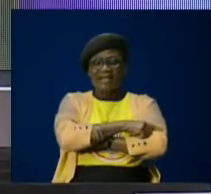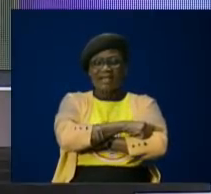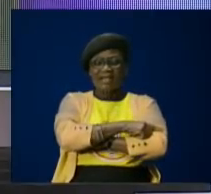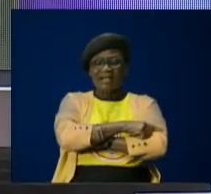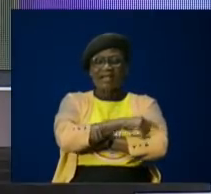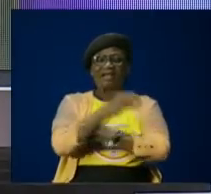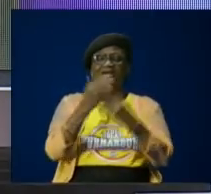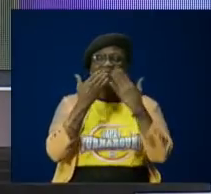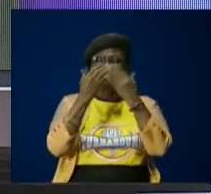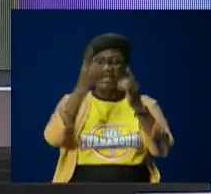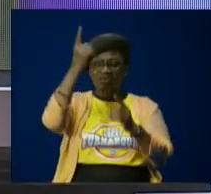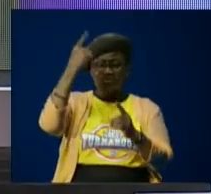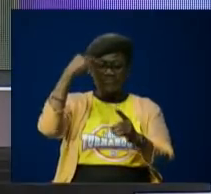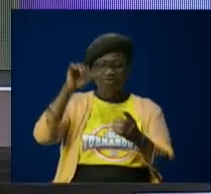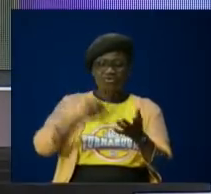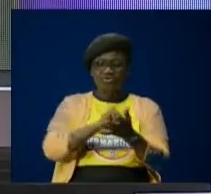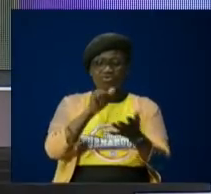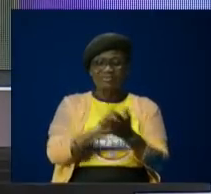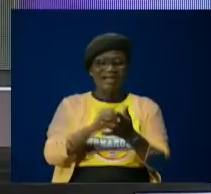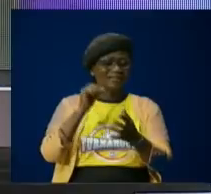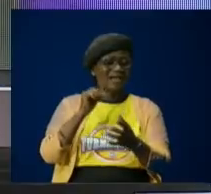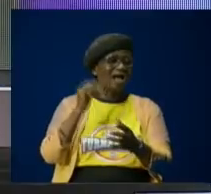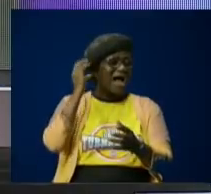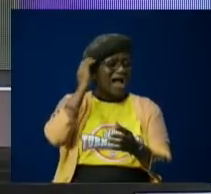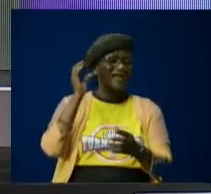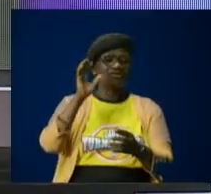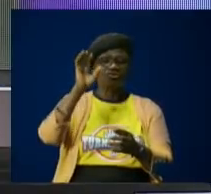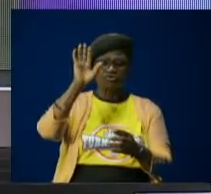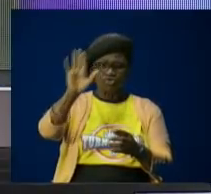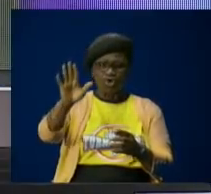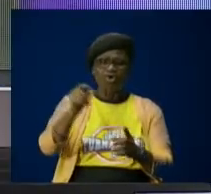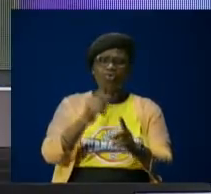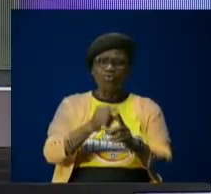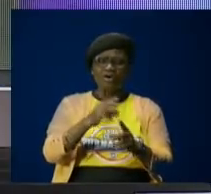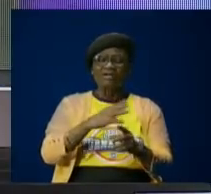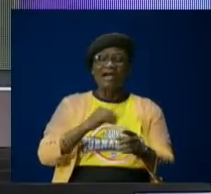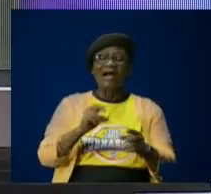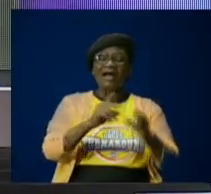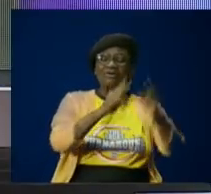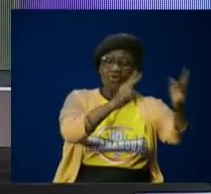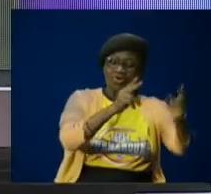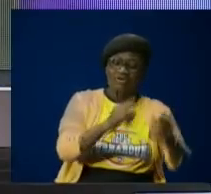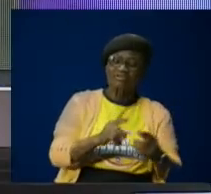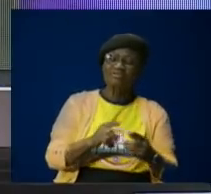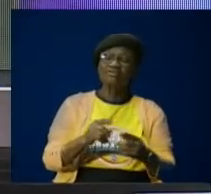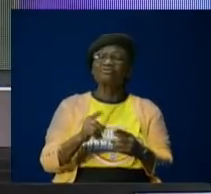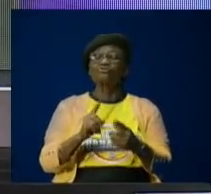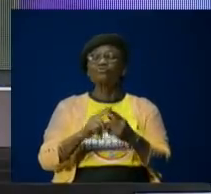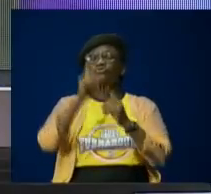And thank you for those who heard your word and are rushing to you for salvation.